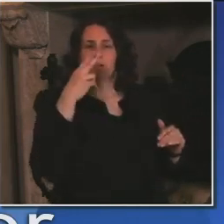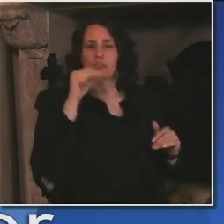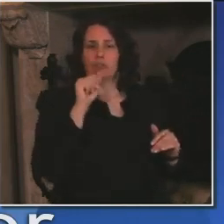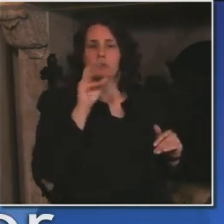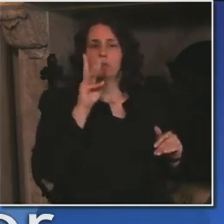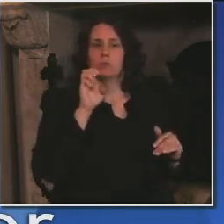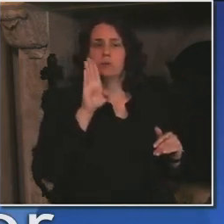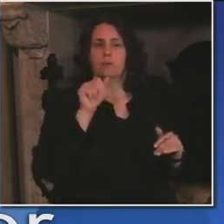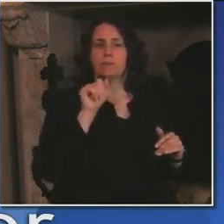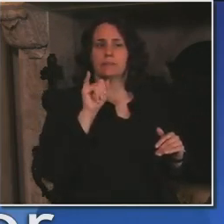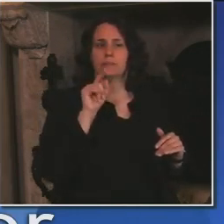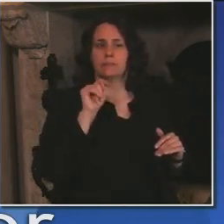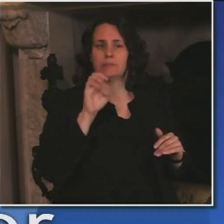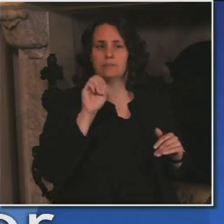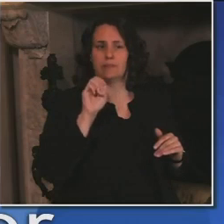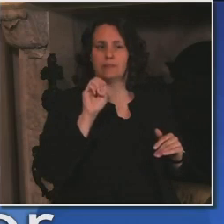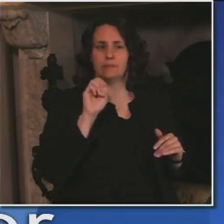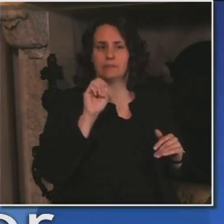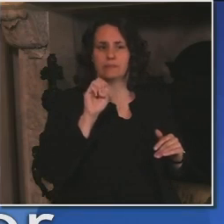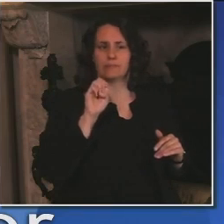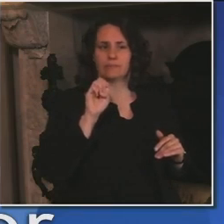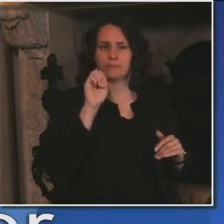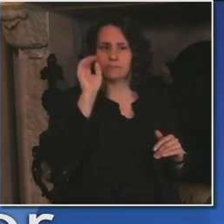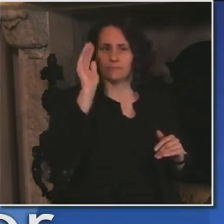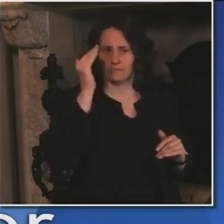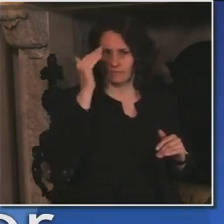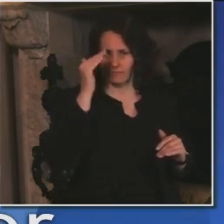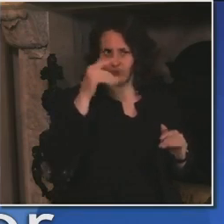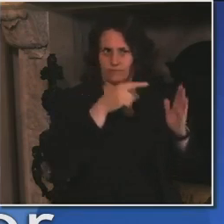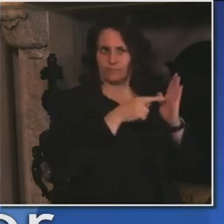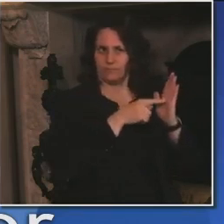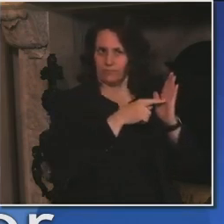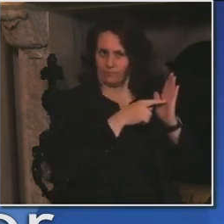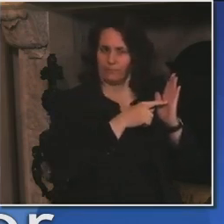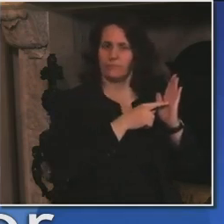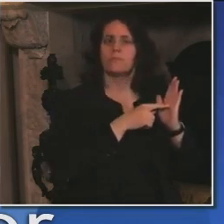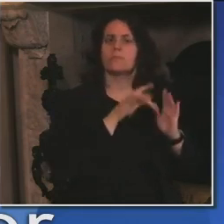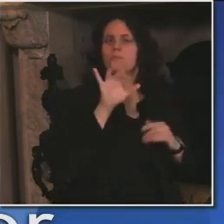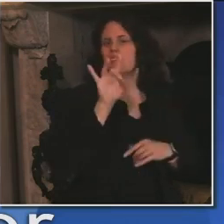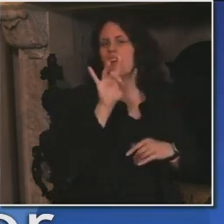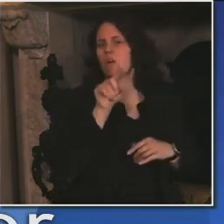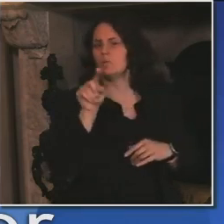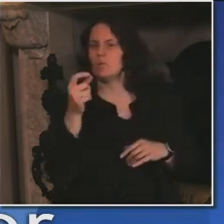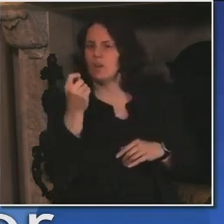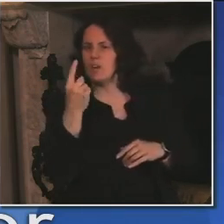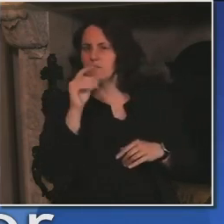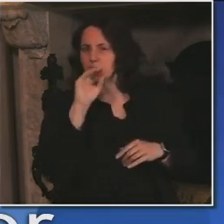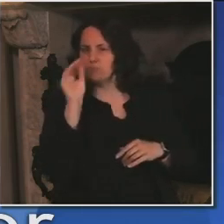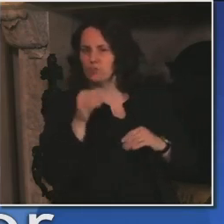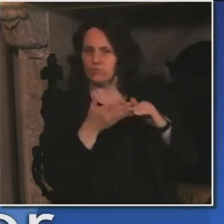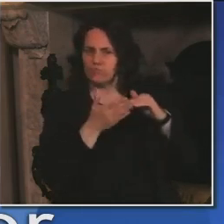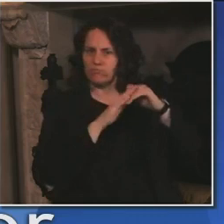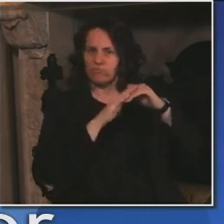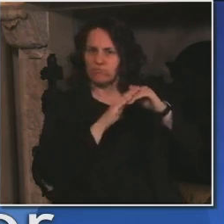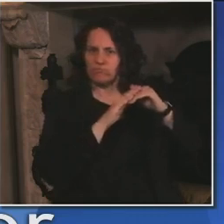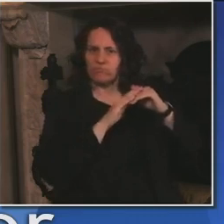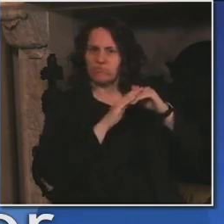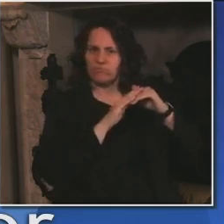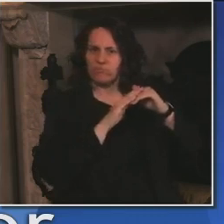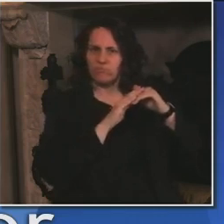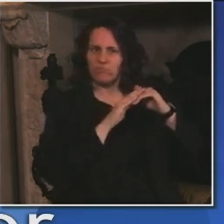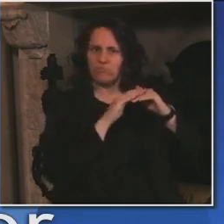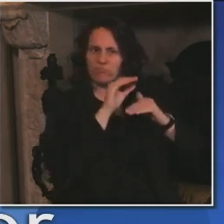bouncing, it looks like, between 8 and 11% over the last few weeks. What changes do we need to see, whether that's coming from DHS or from the community,